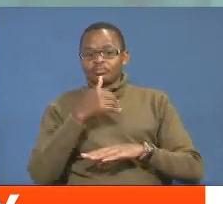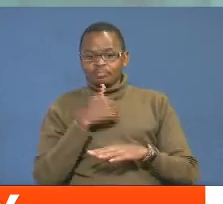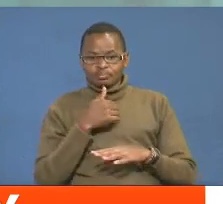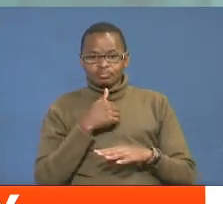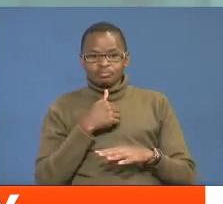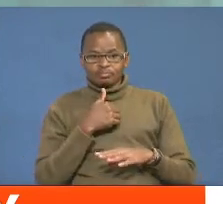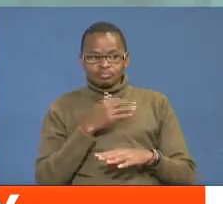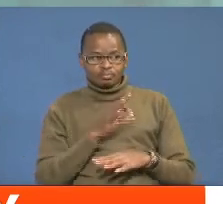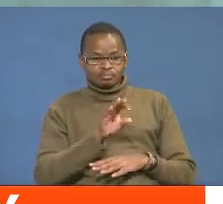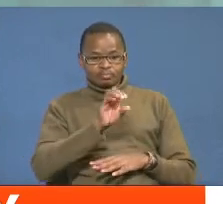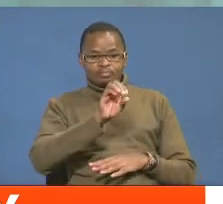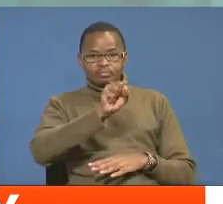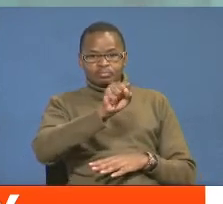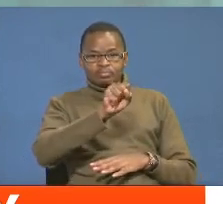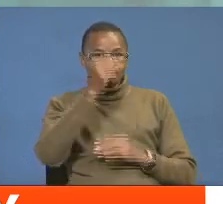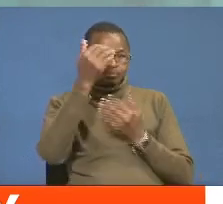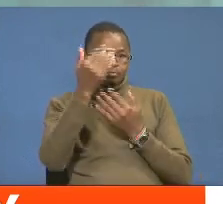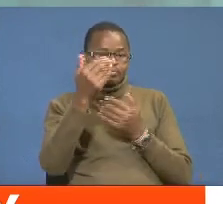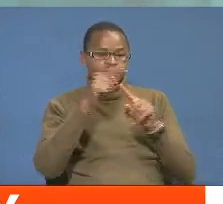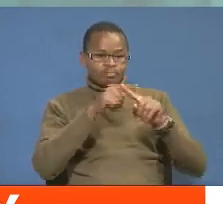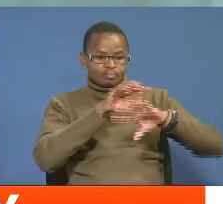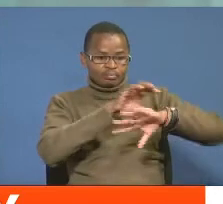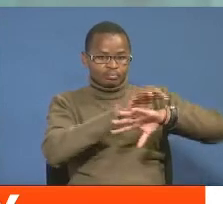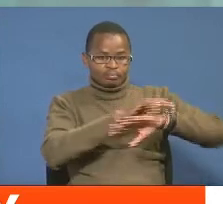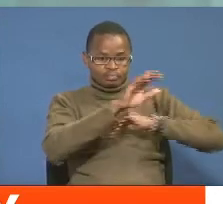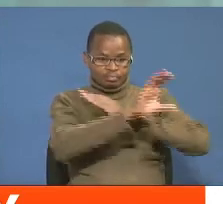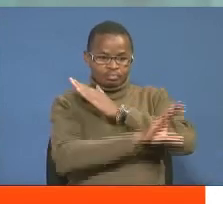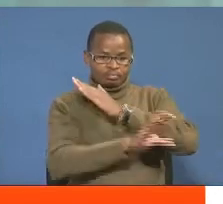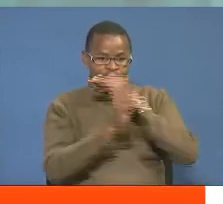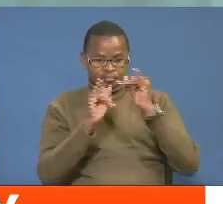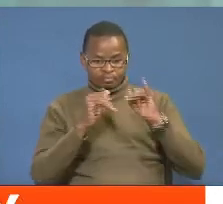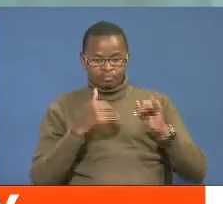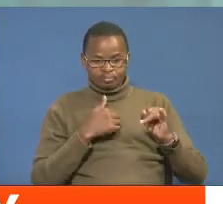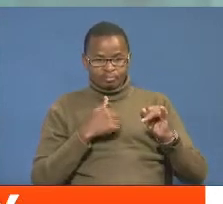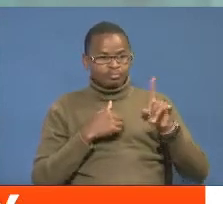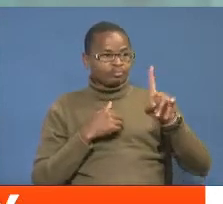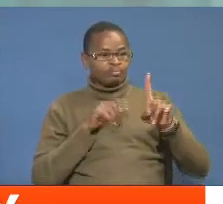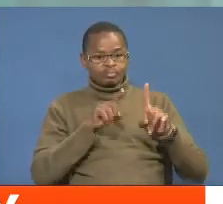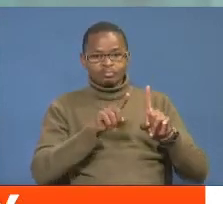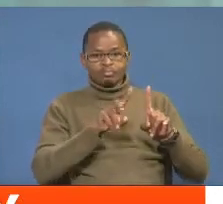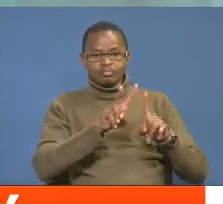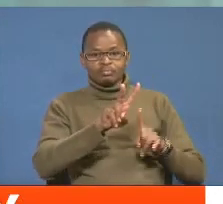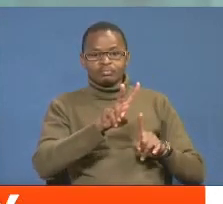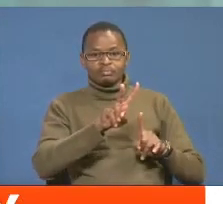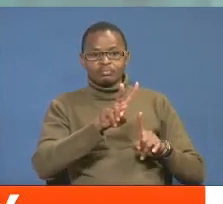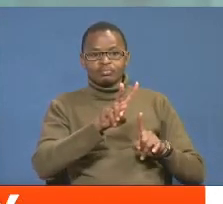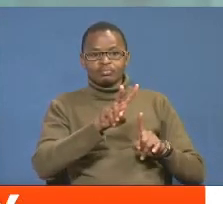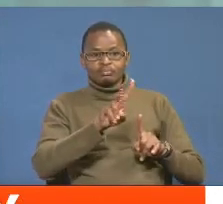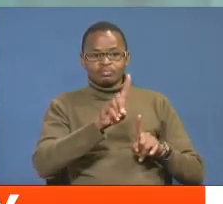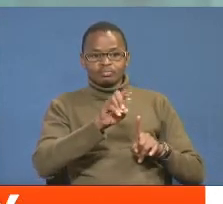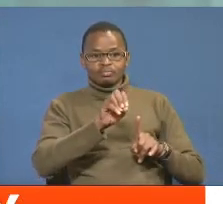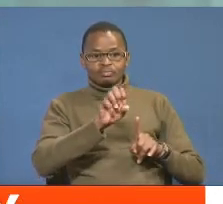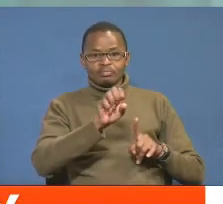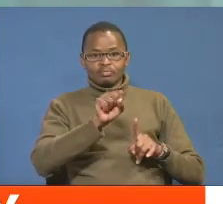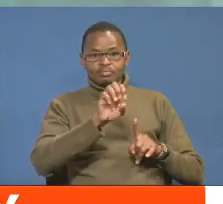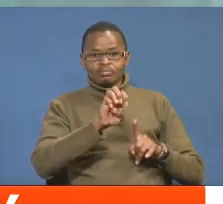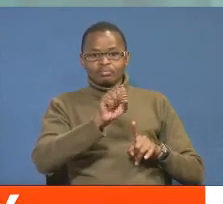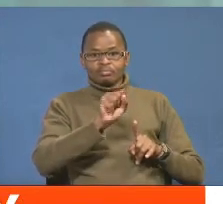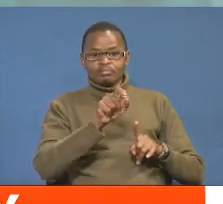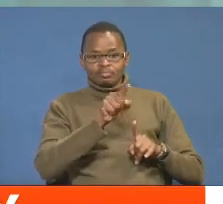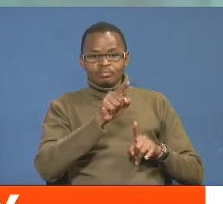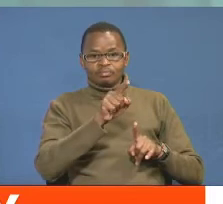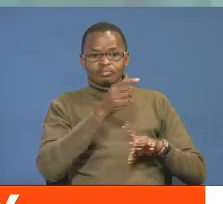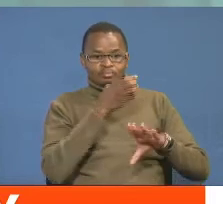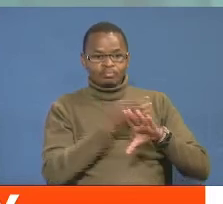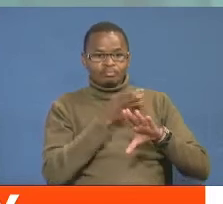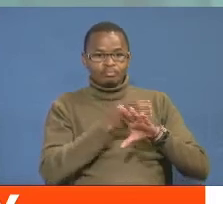has, mm-hmm. of course, expected to get into the country? You know, right now we're having 1.2 million doses. Mm-hmm. When are we expected to have this